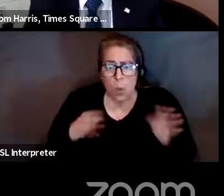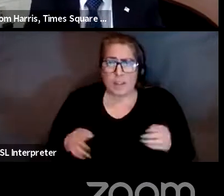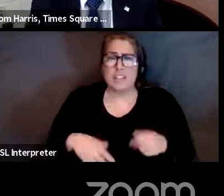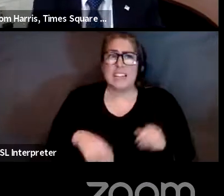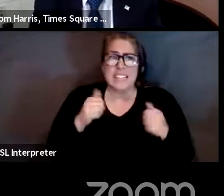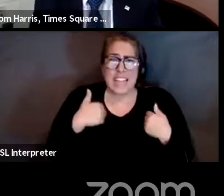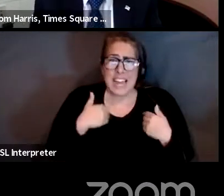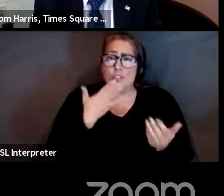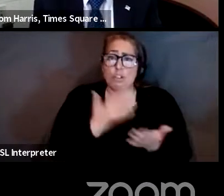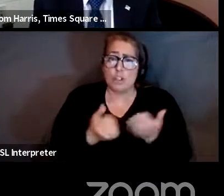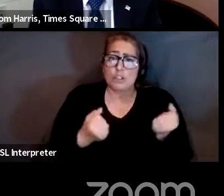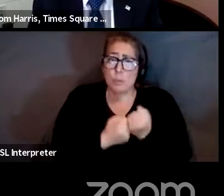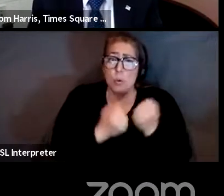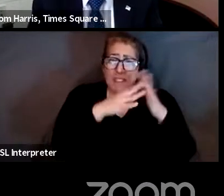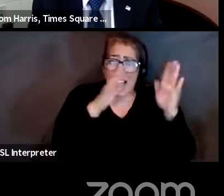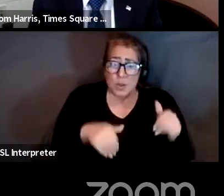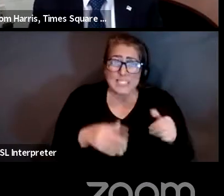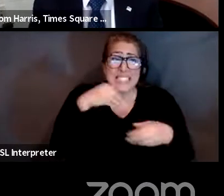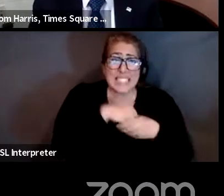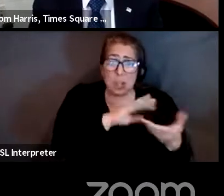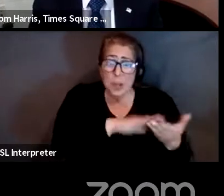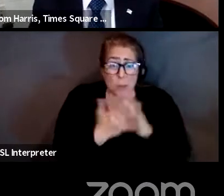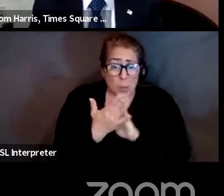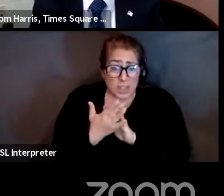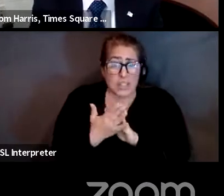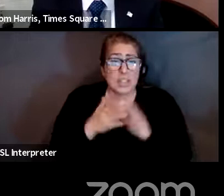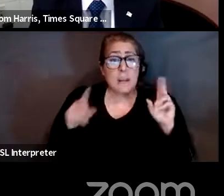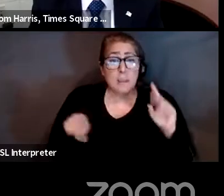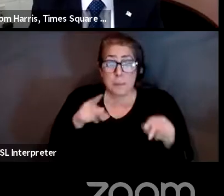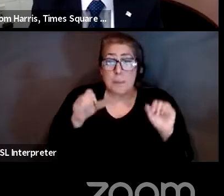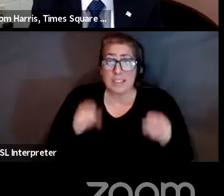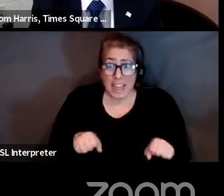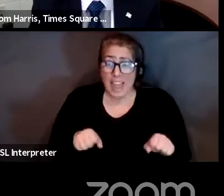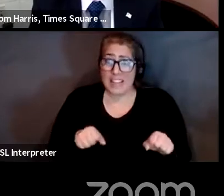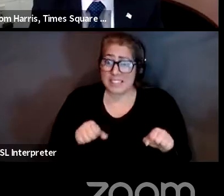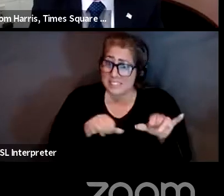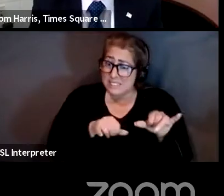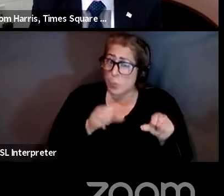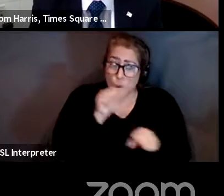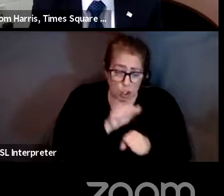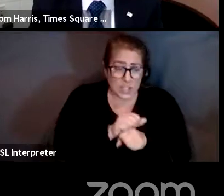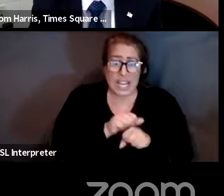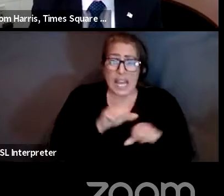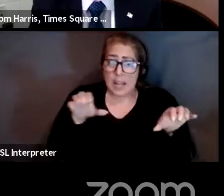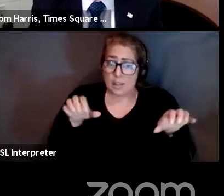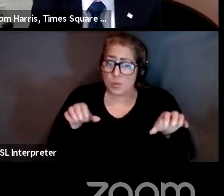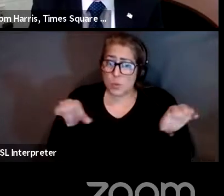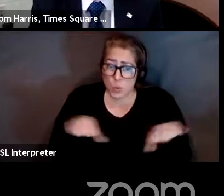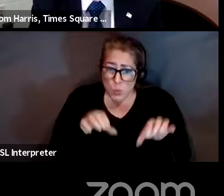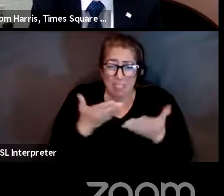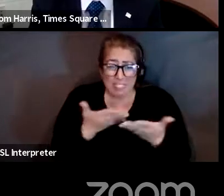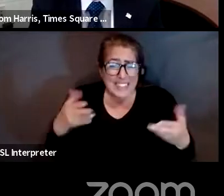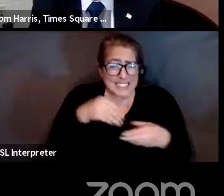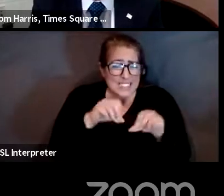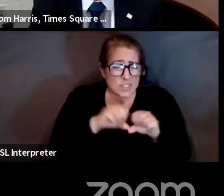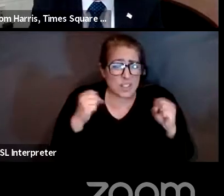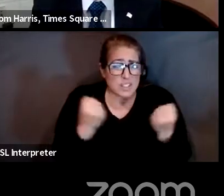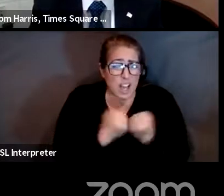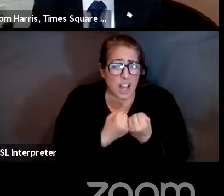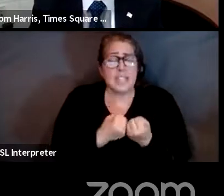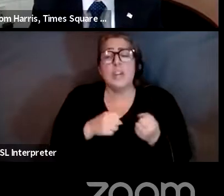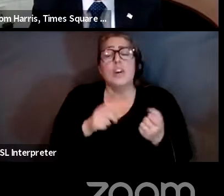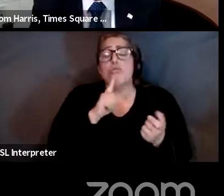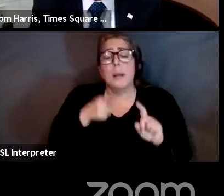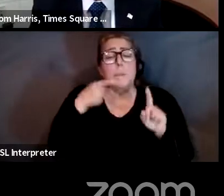communities, still be productive, a productive member of the society, and try to remove those stigmas. So I